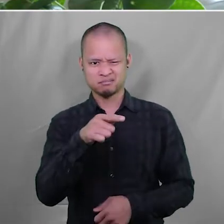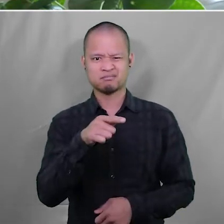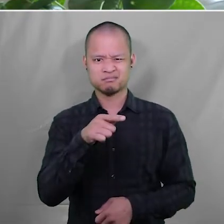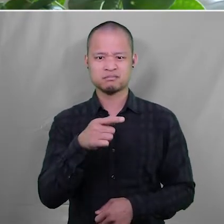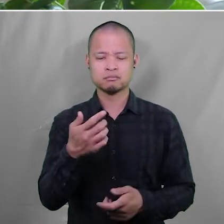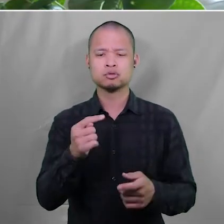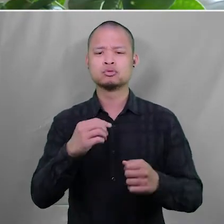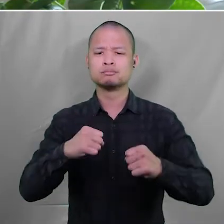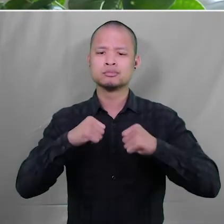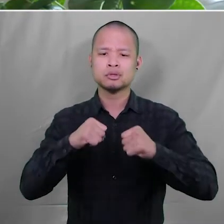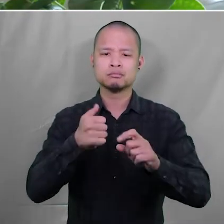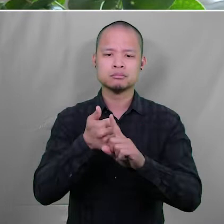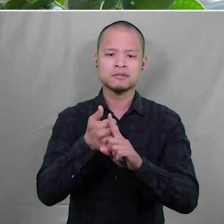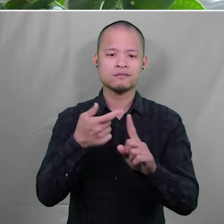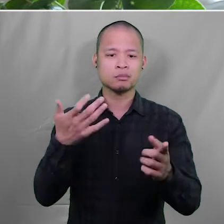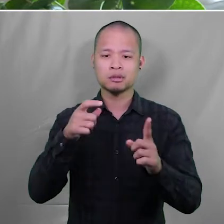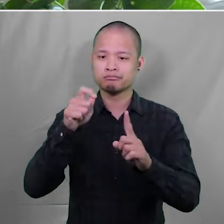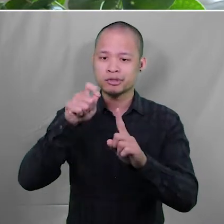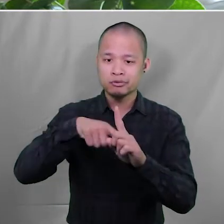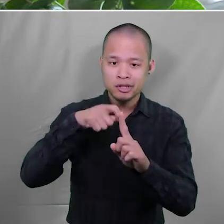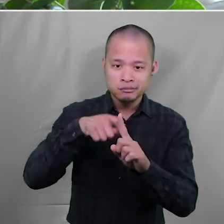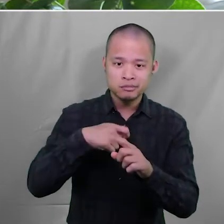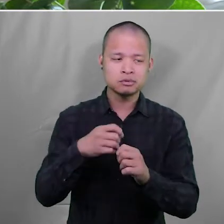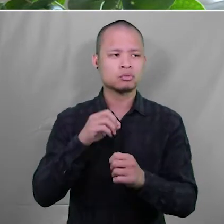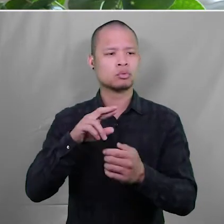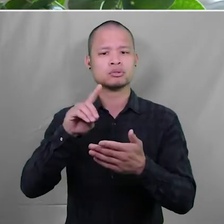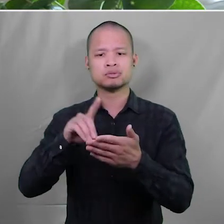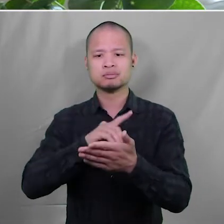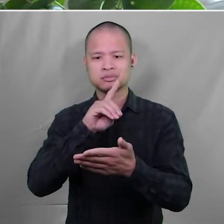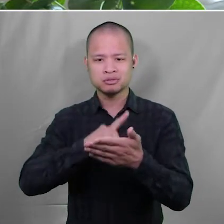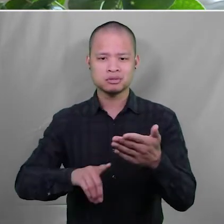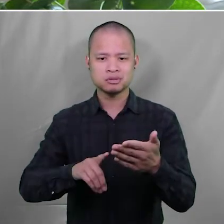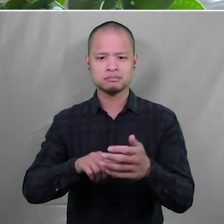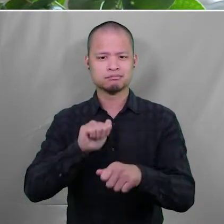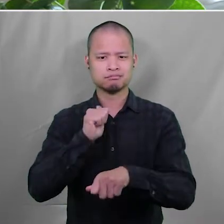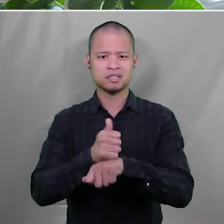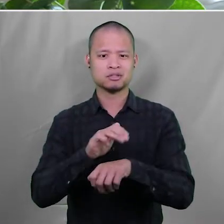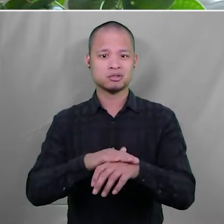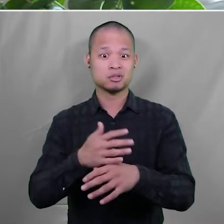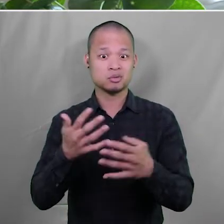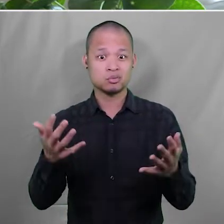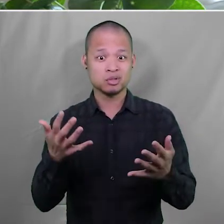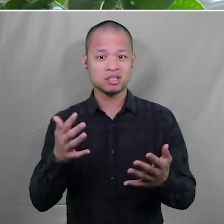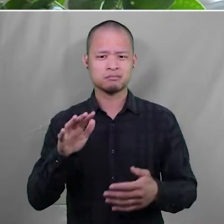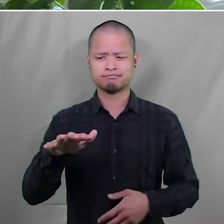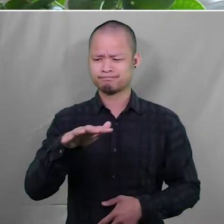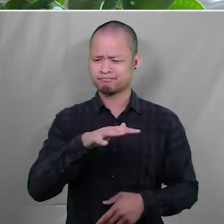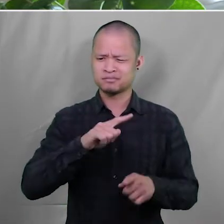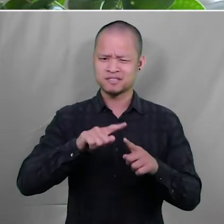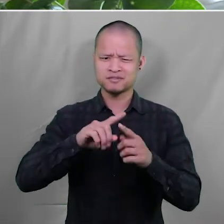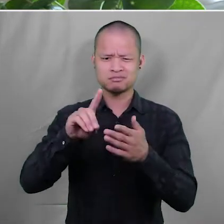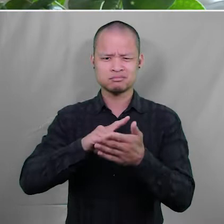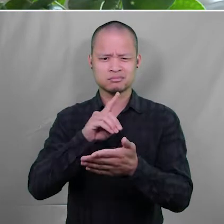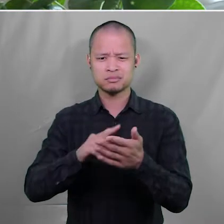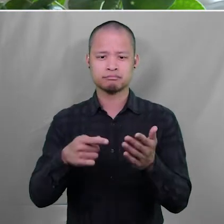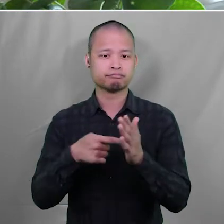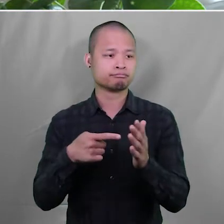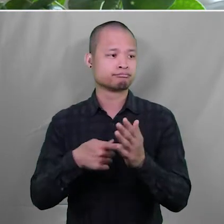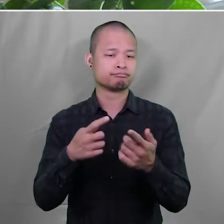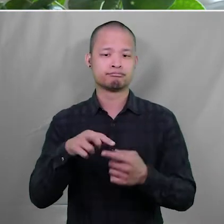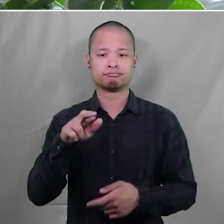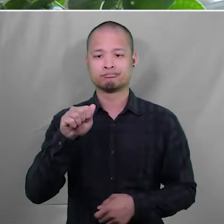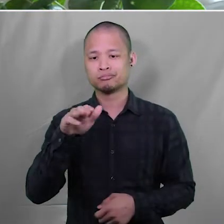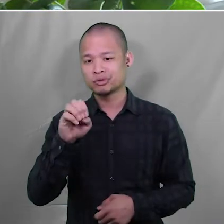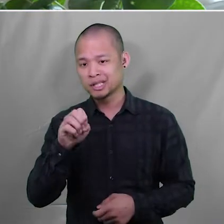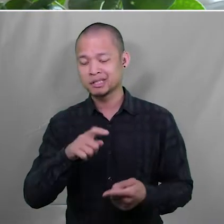Act to protect themselves against harassment or discrimination when based on one or more grounds of discrimination. So we